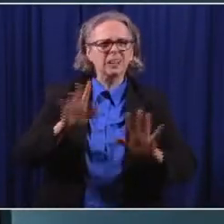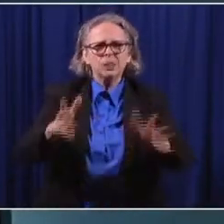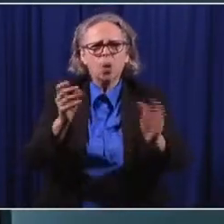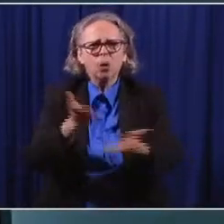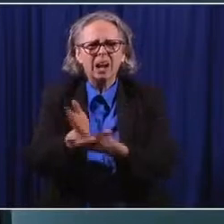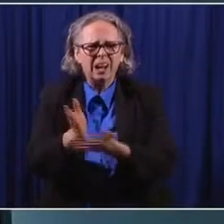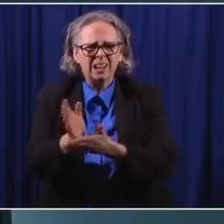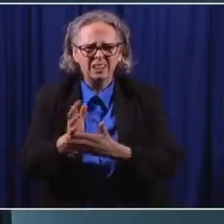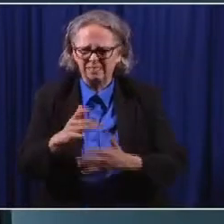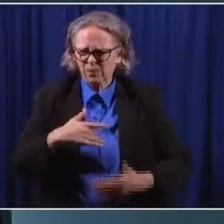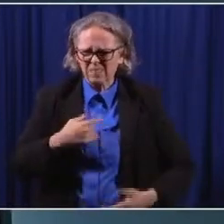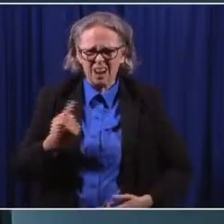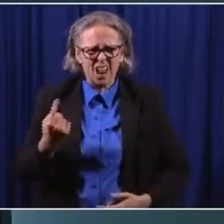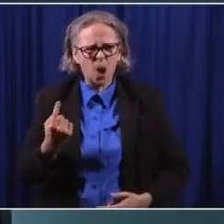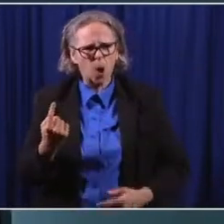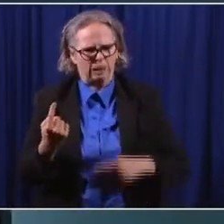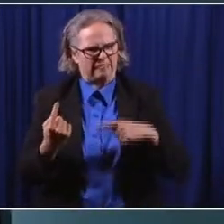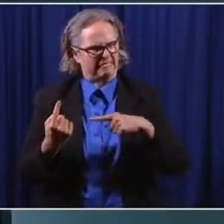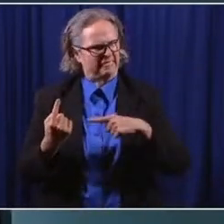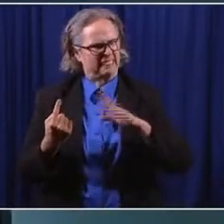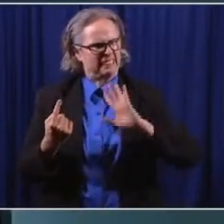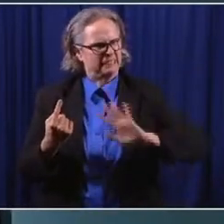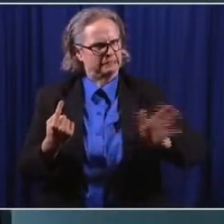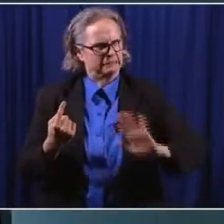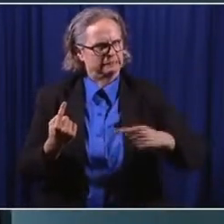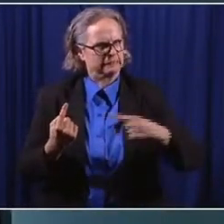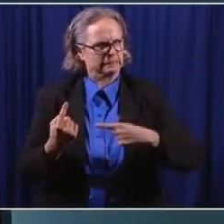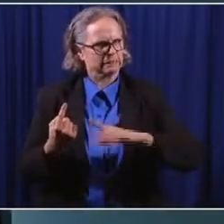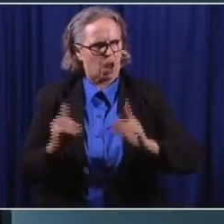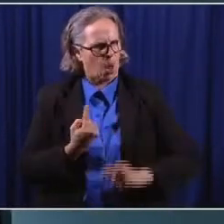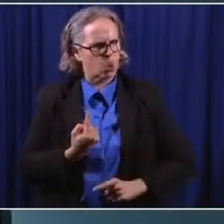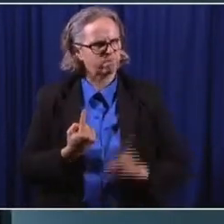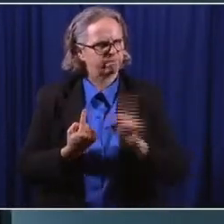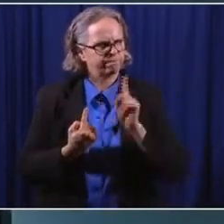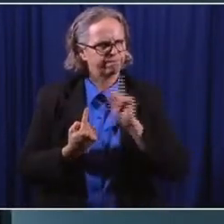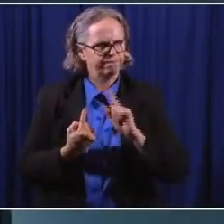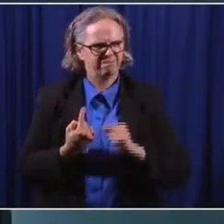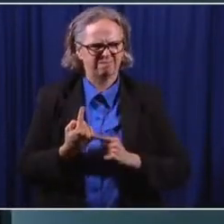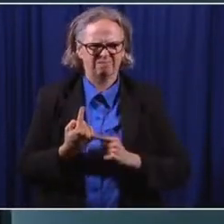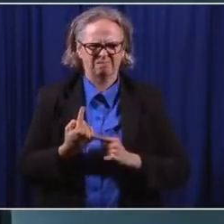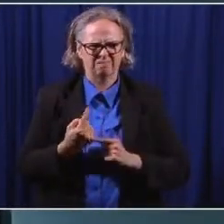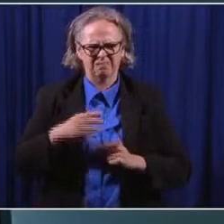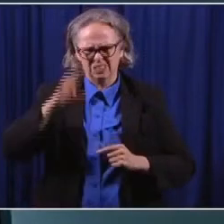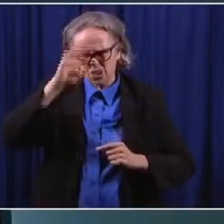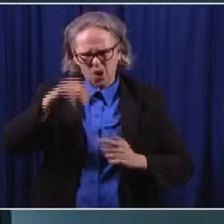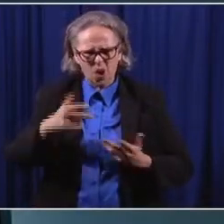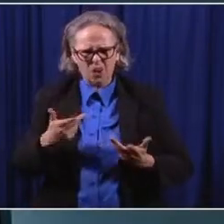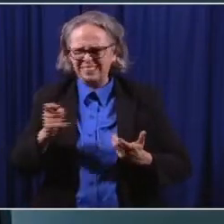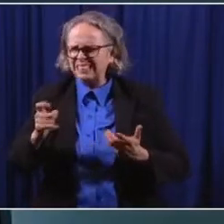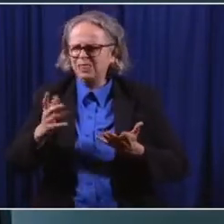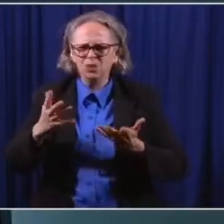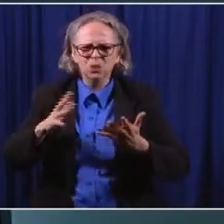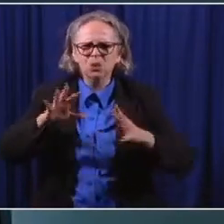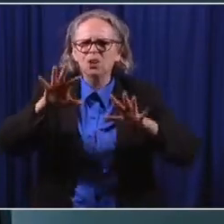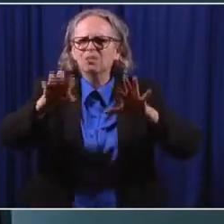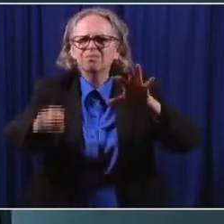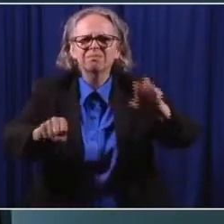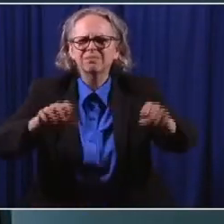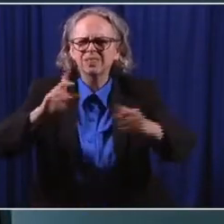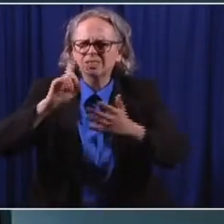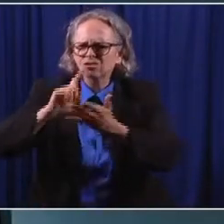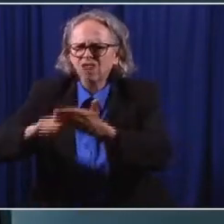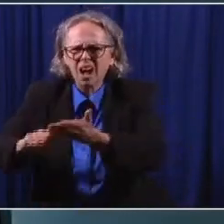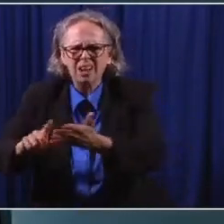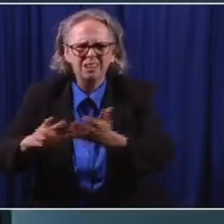about some things that all of us can do to check in on each other, whether that's a phone call or a text or meeting